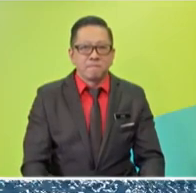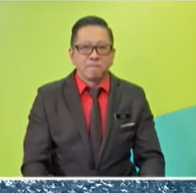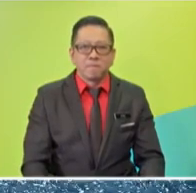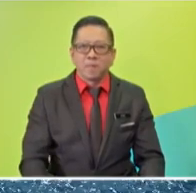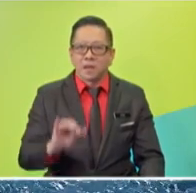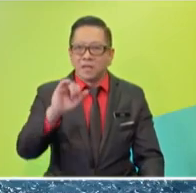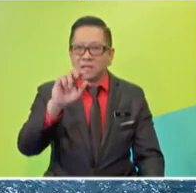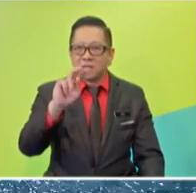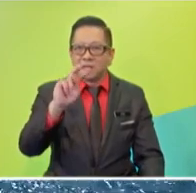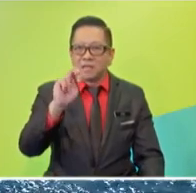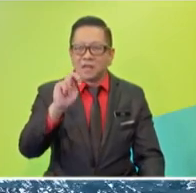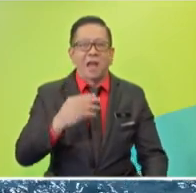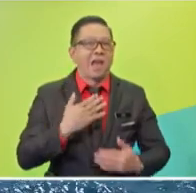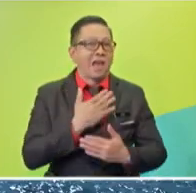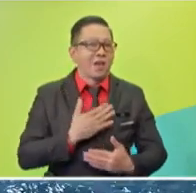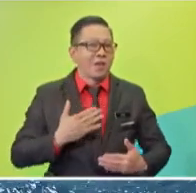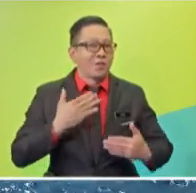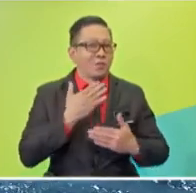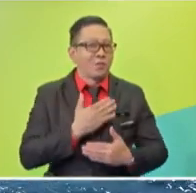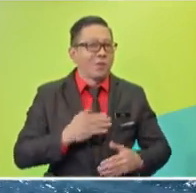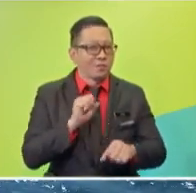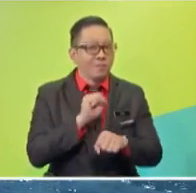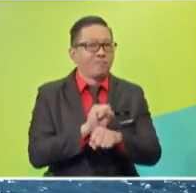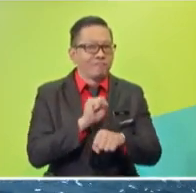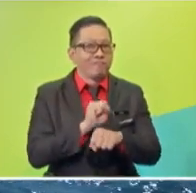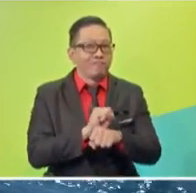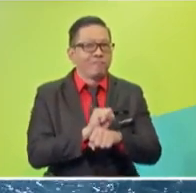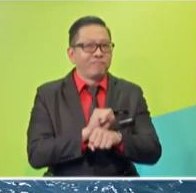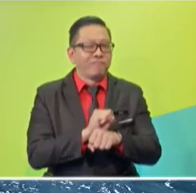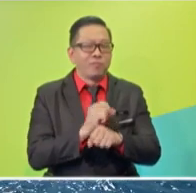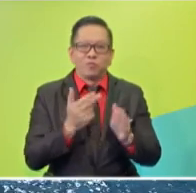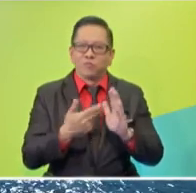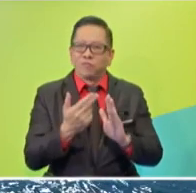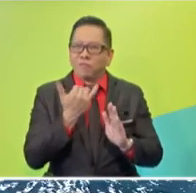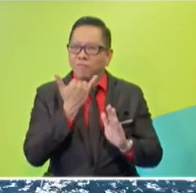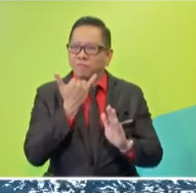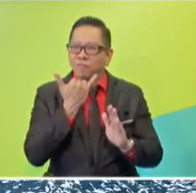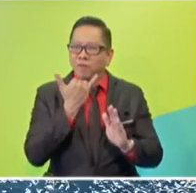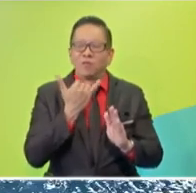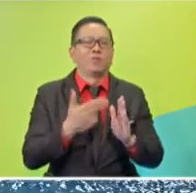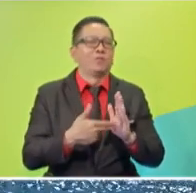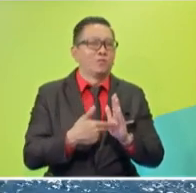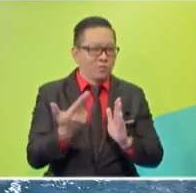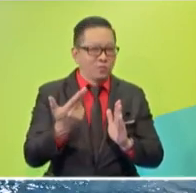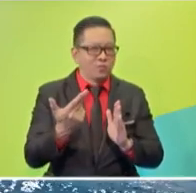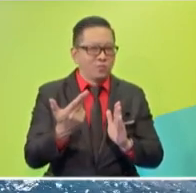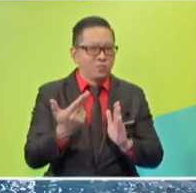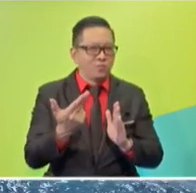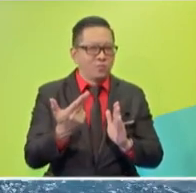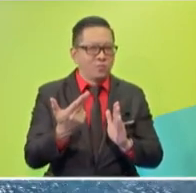Jean enjoys her job very much. True, false? True.